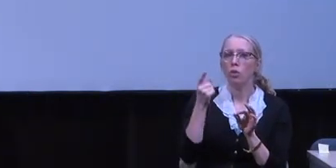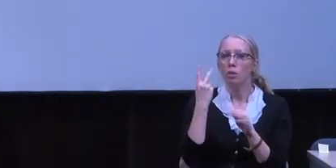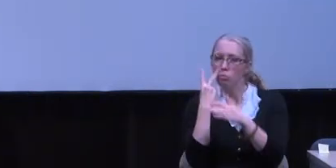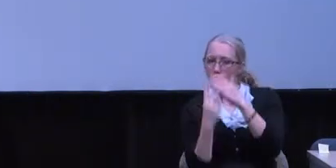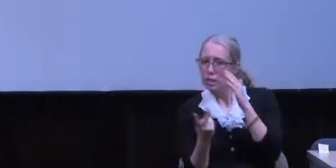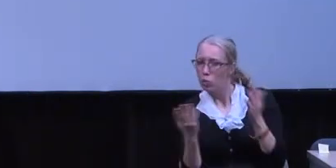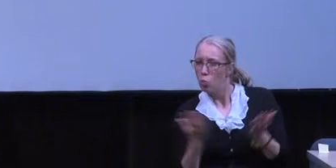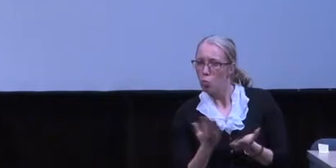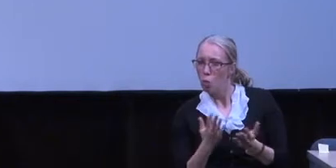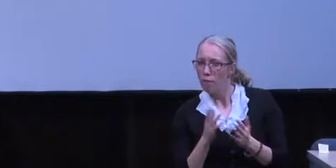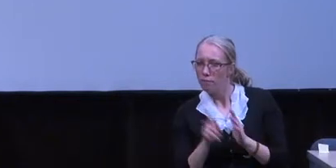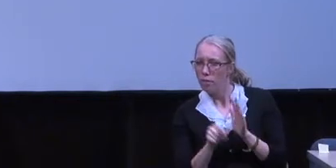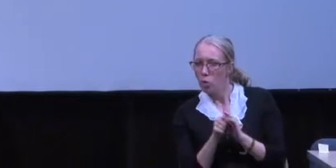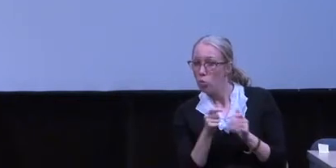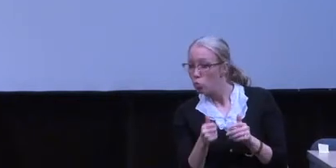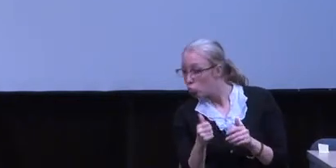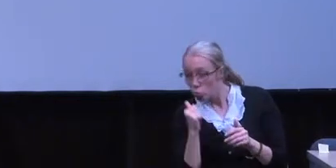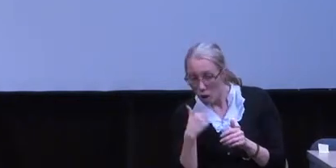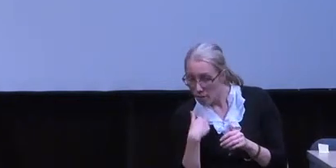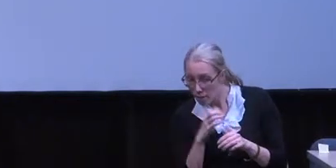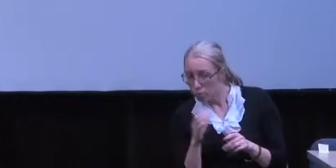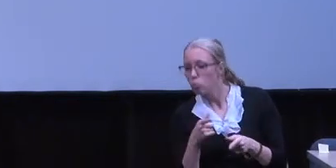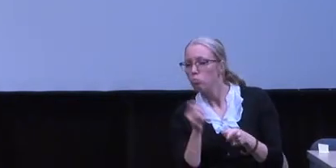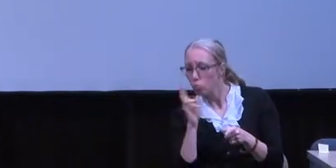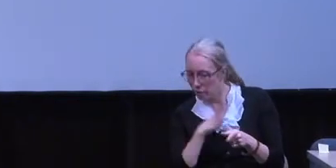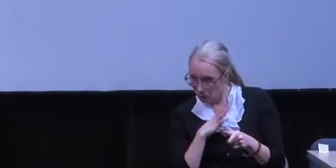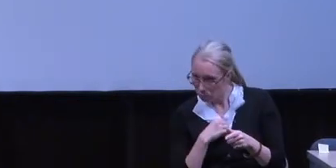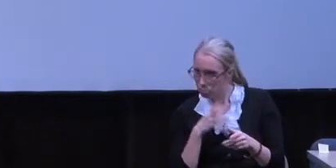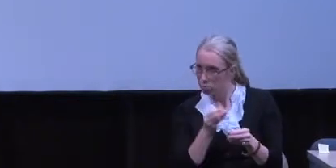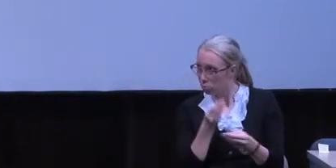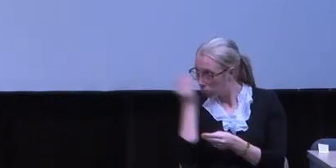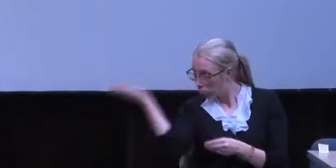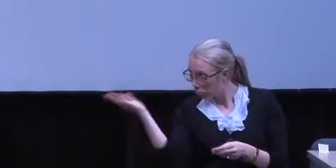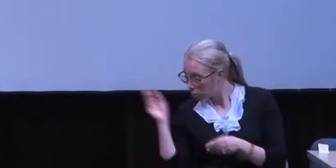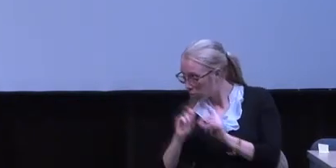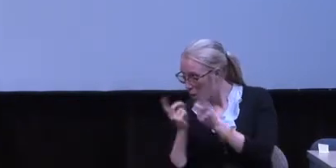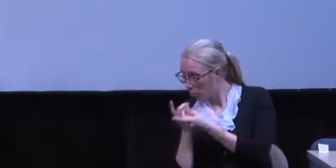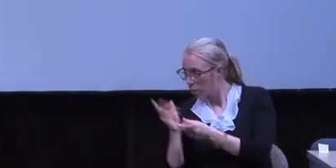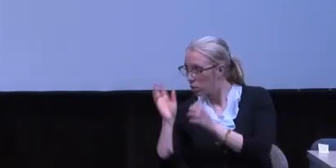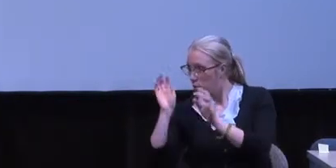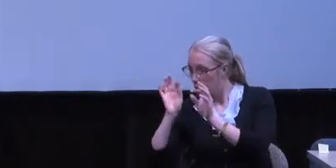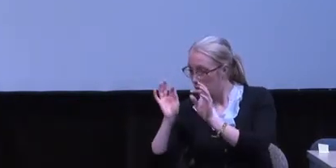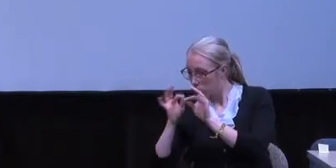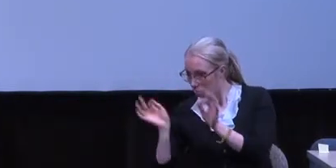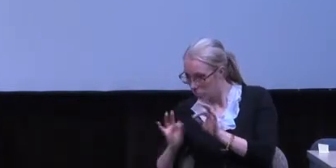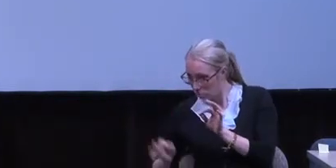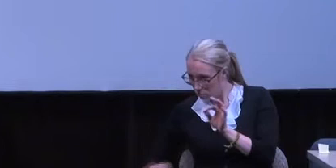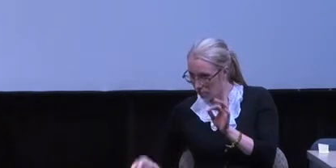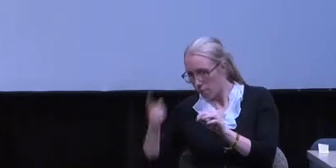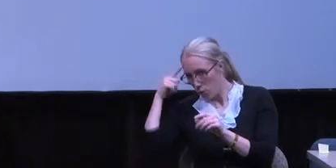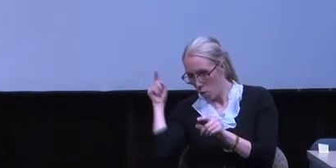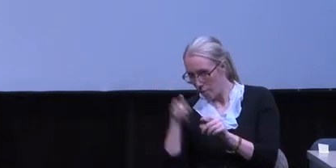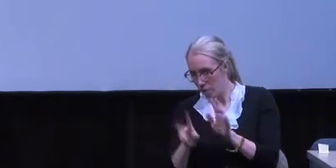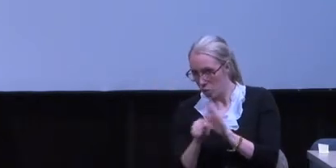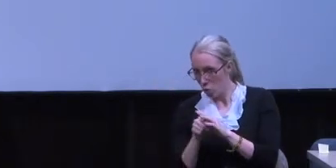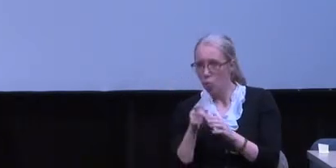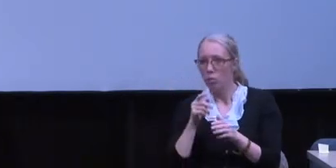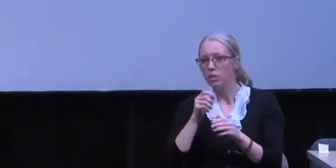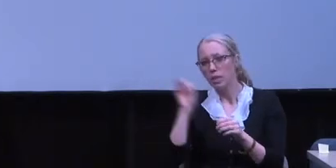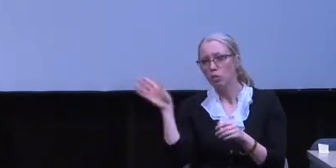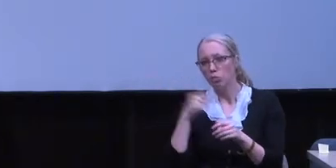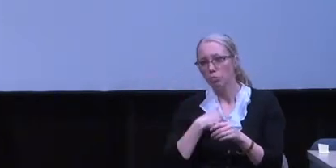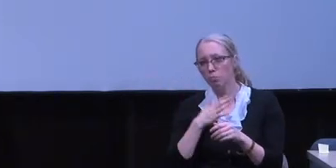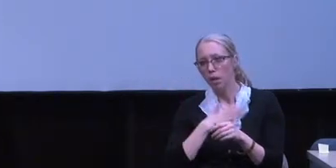thinking of, all right, this video may not have closed captions. I need to make sure that I get that off to the ASAC